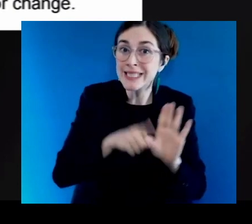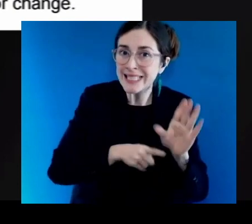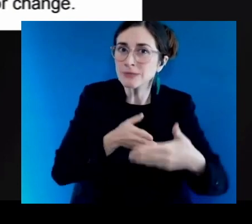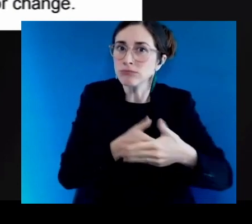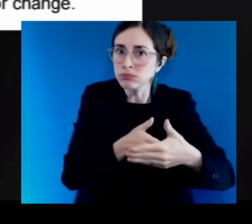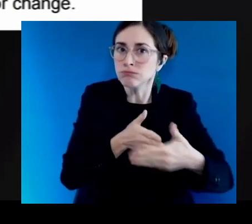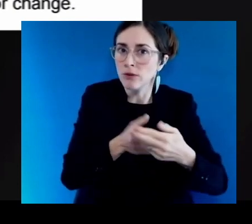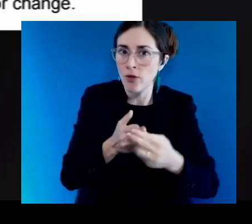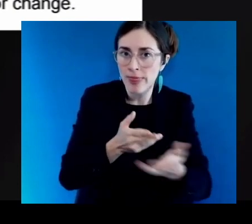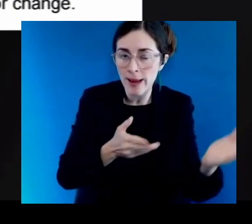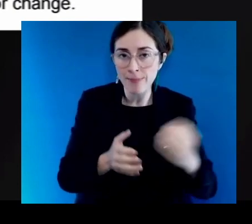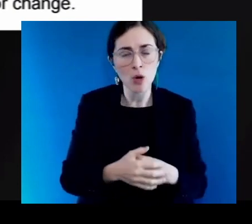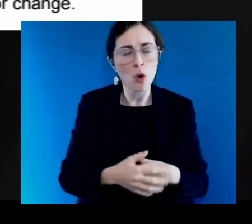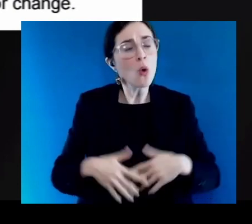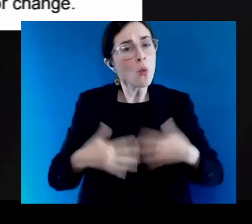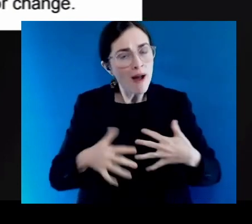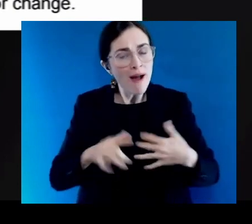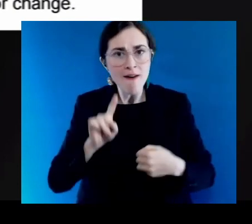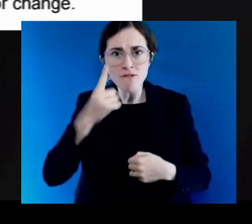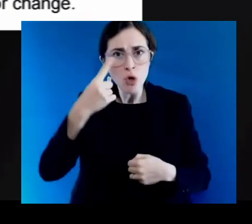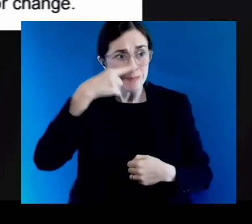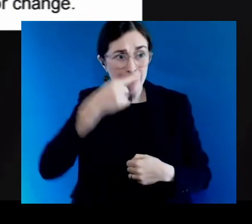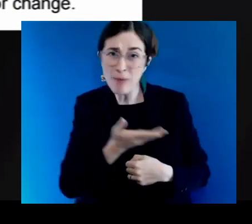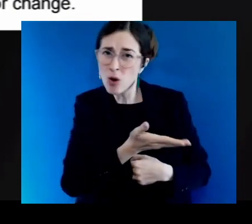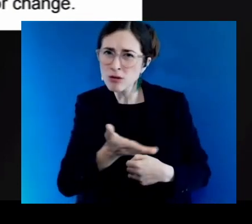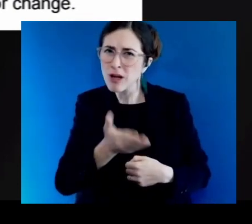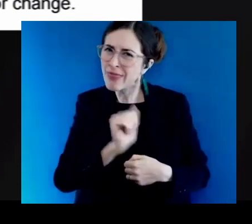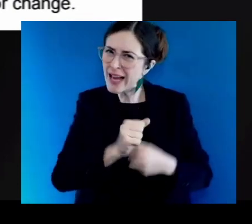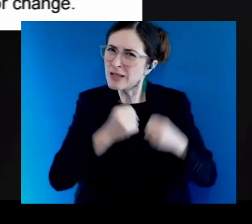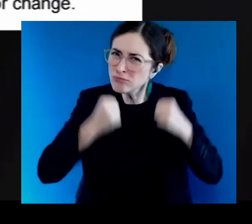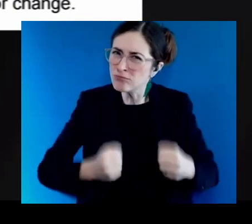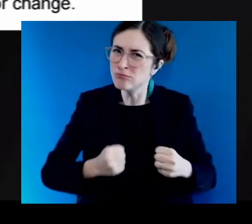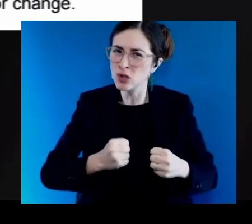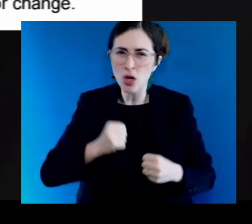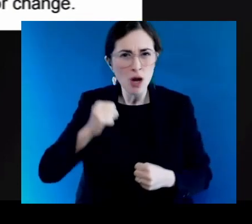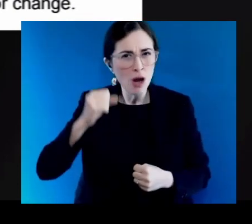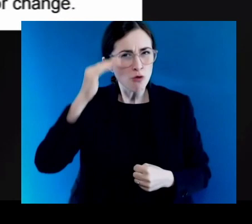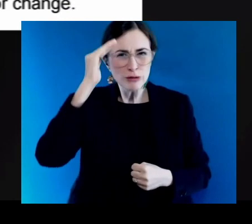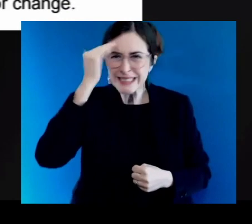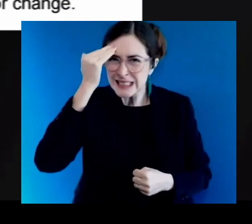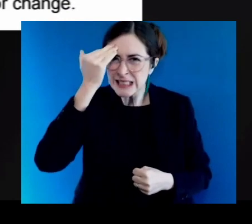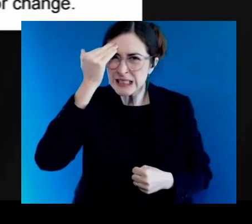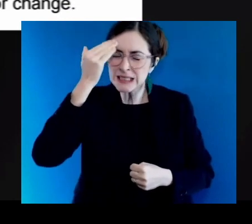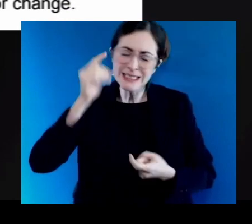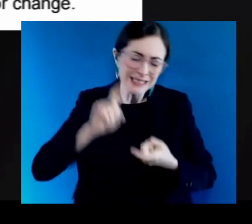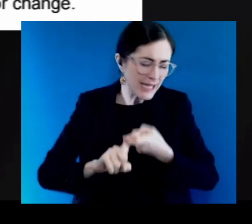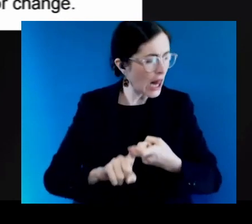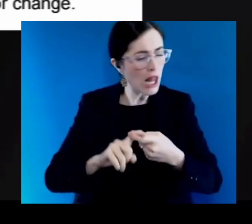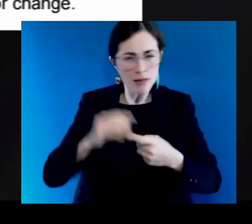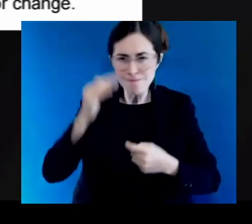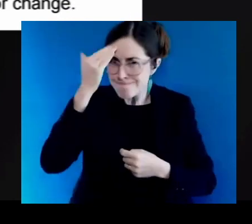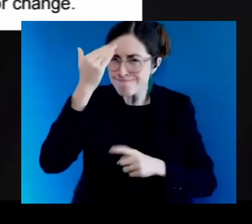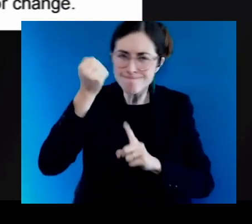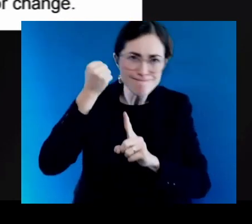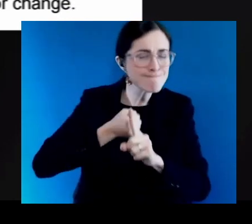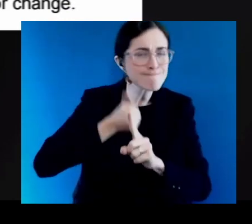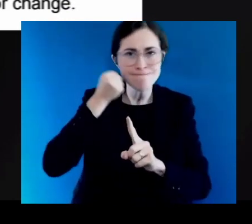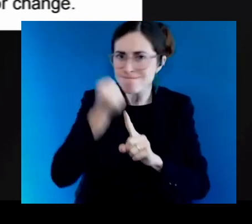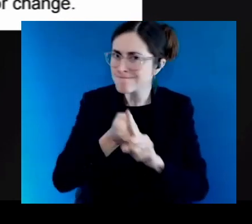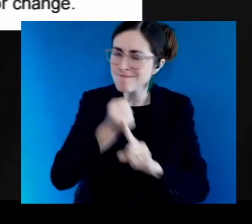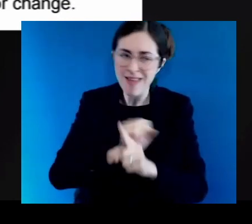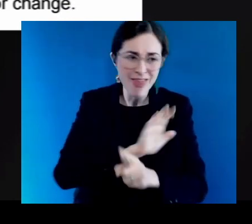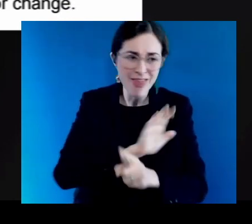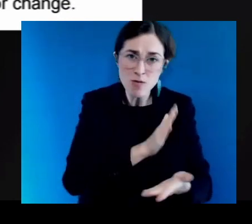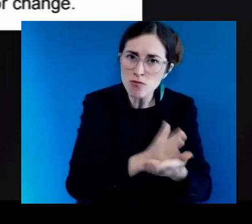how resilient First Peoples are and have had to be in their continuing advocacy for their rights,